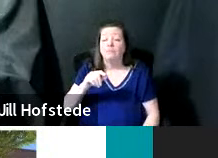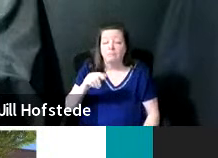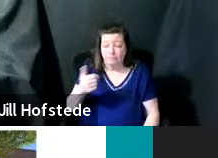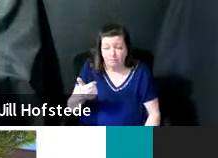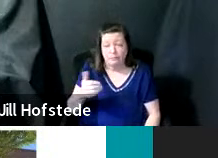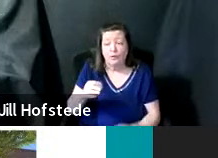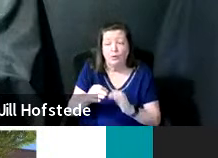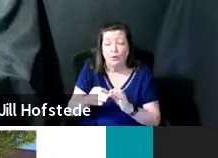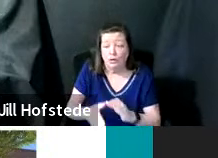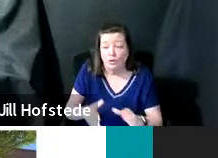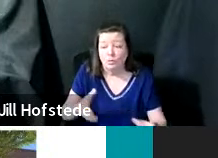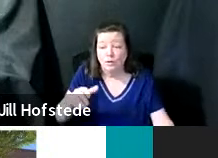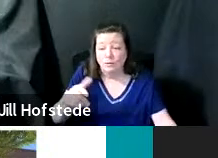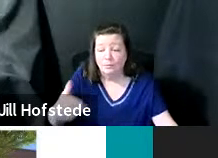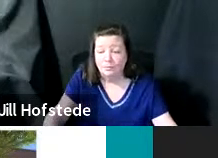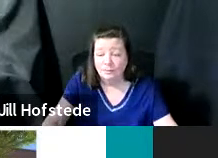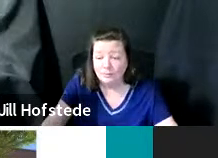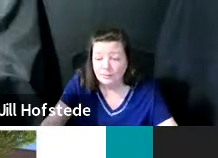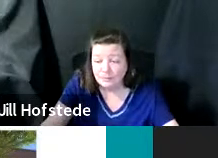Next, please.